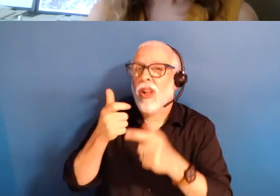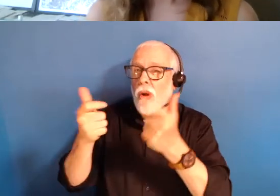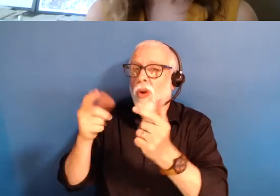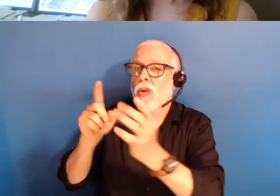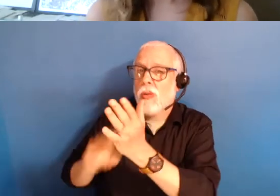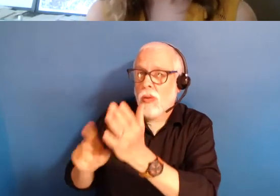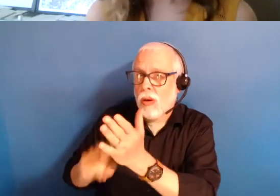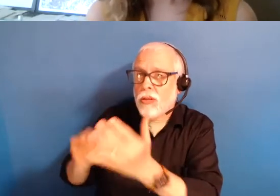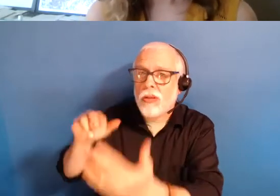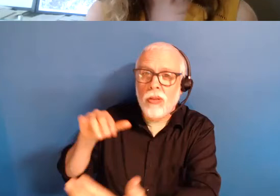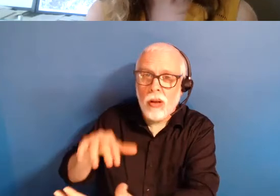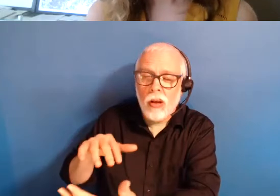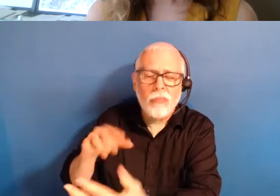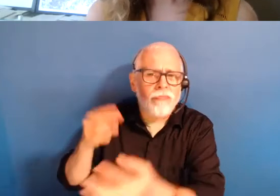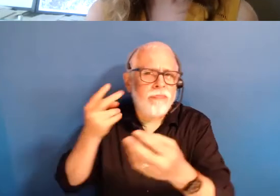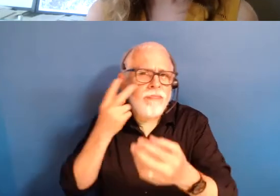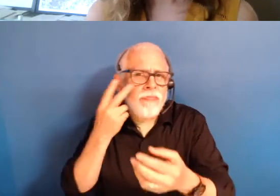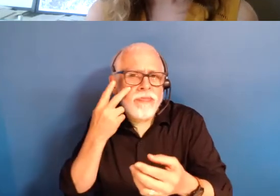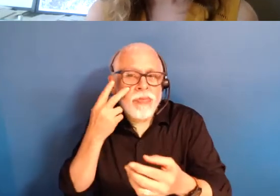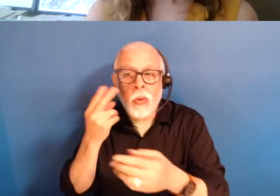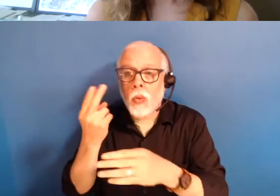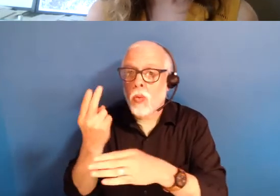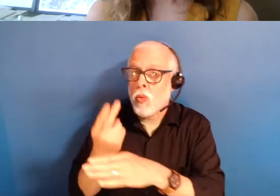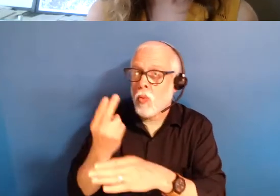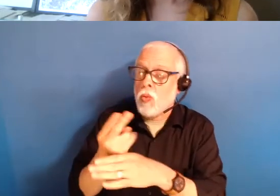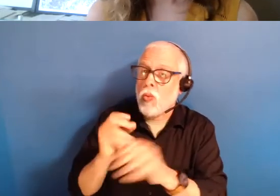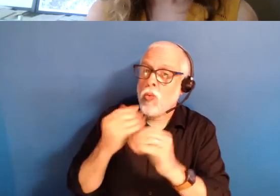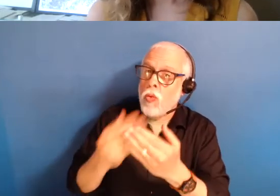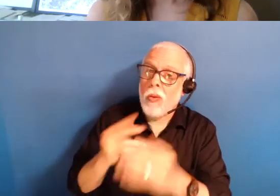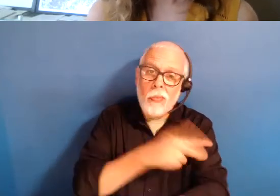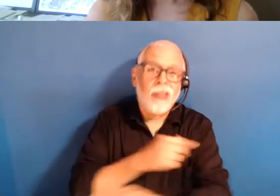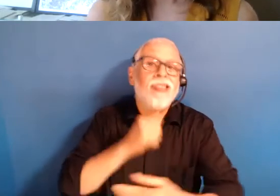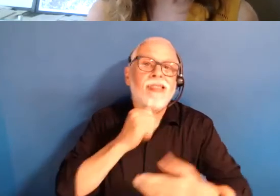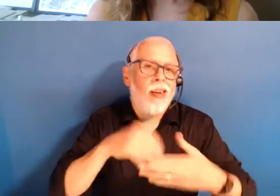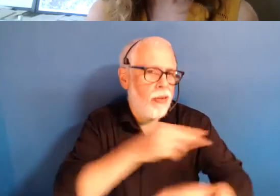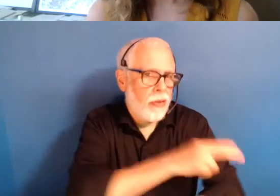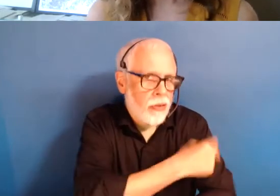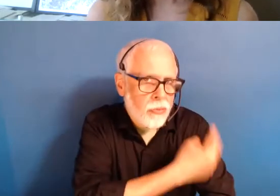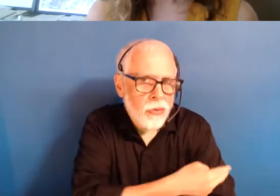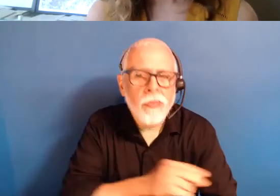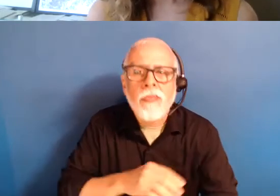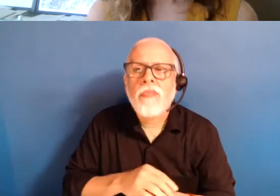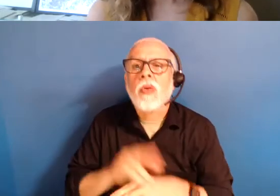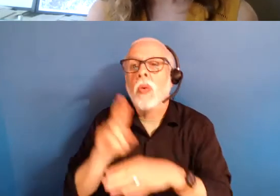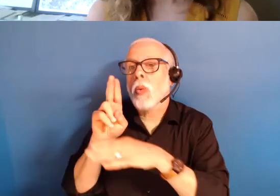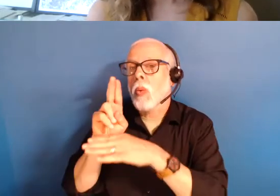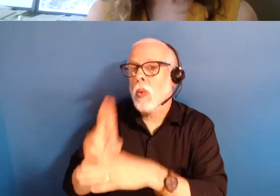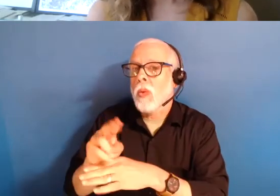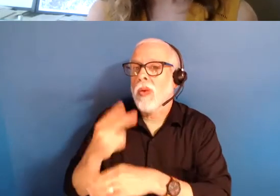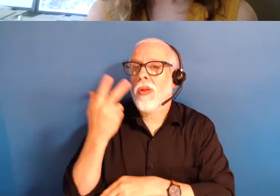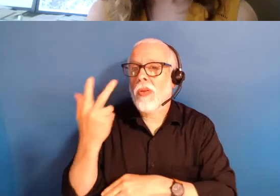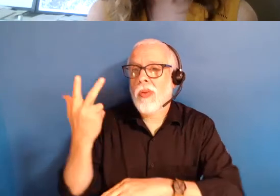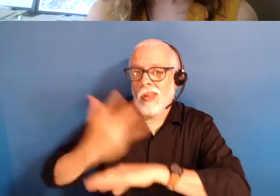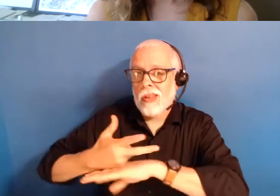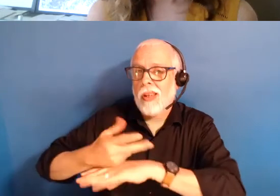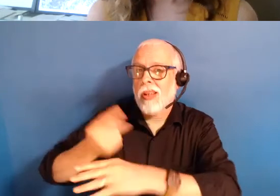study trying to determine whether it was useful for patients who were not in the hospital, using a 3-day course